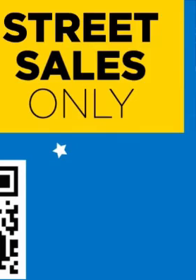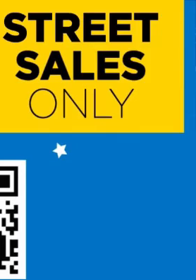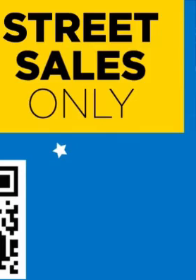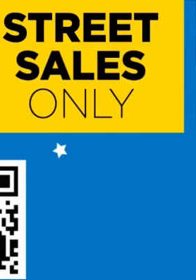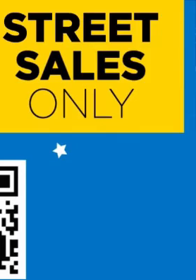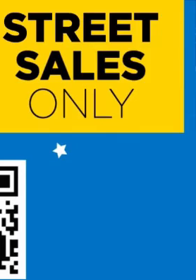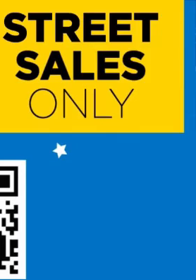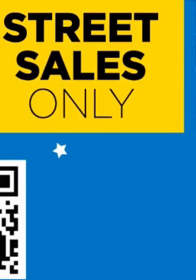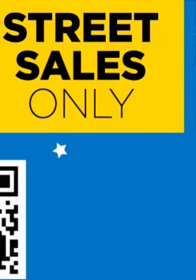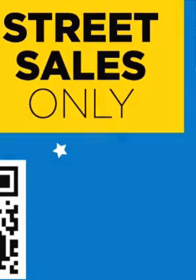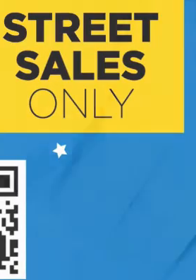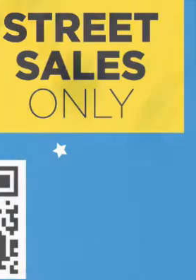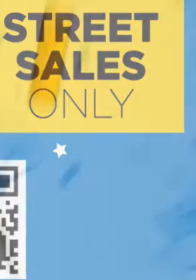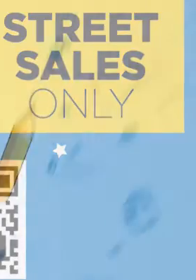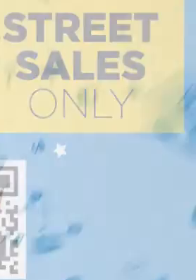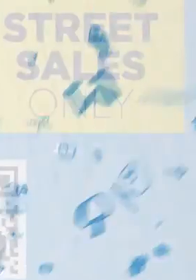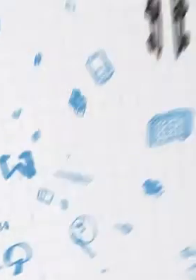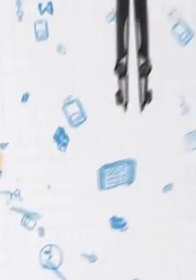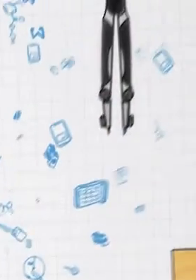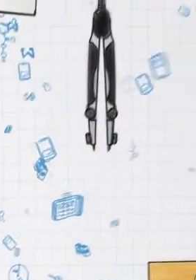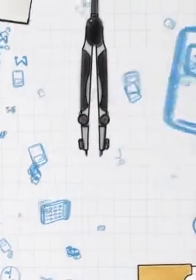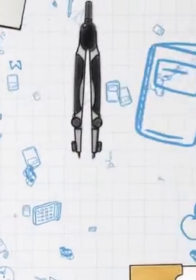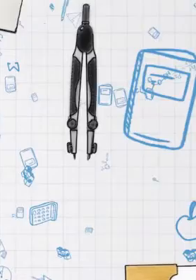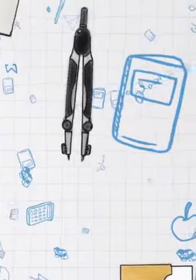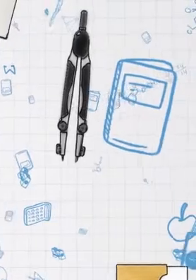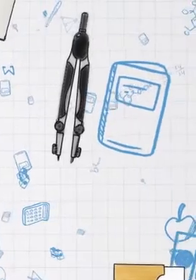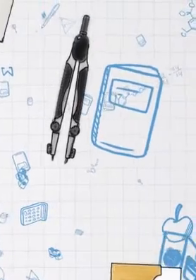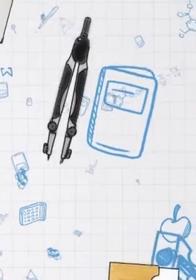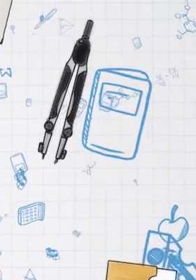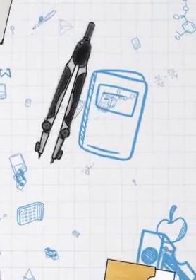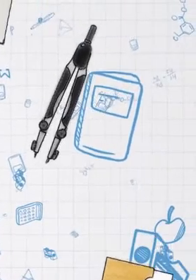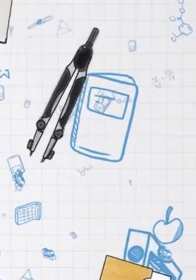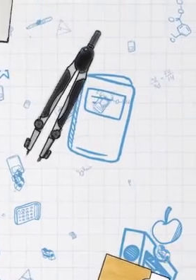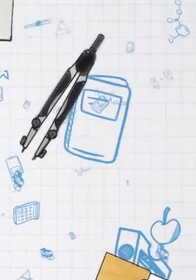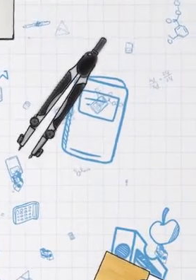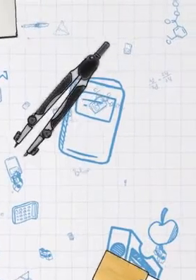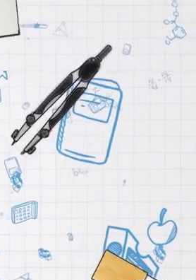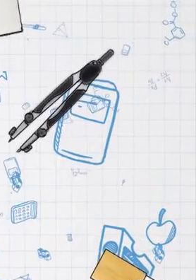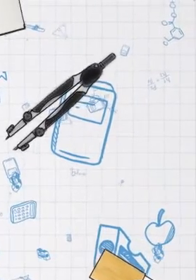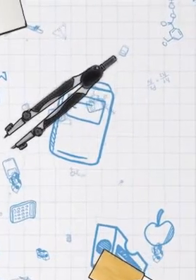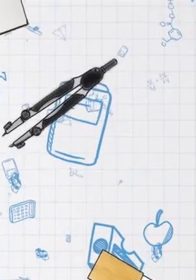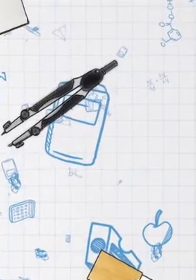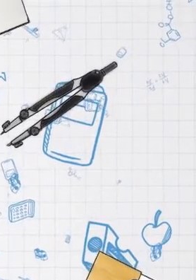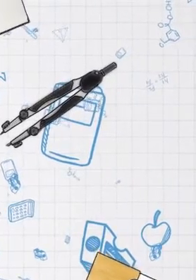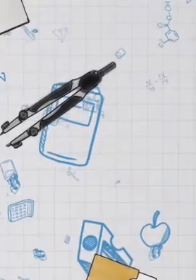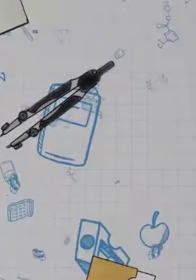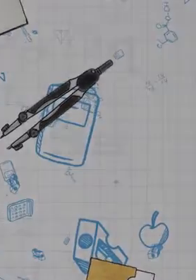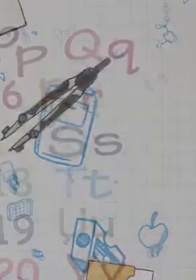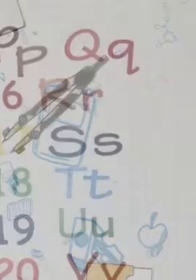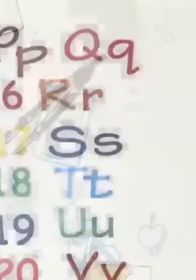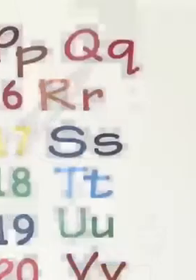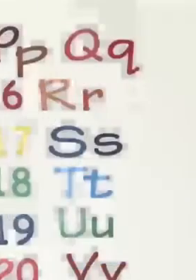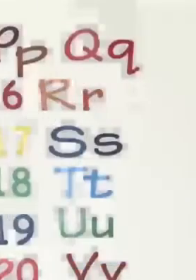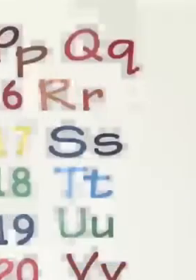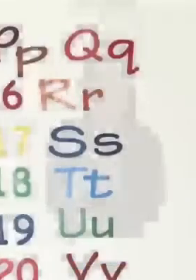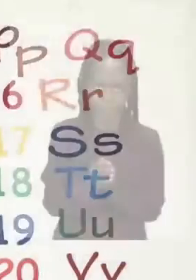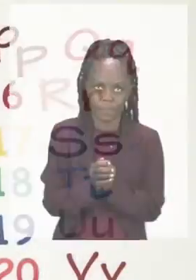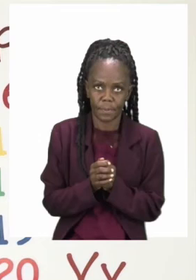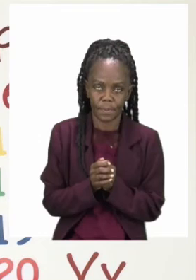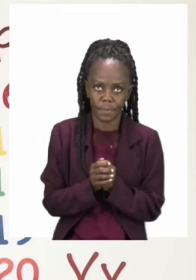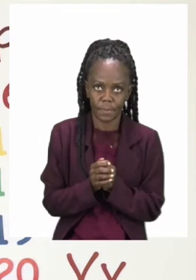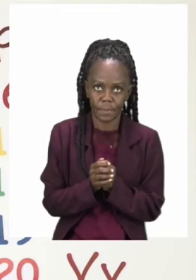hands. So now we're going to sing If You're Happy and You Know It, clap your hands. Okay, so Are you ready? I'm ready. Are you ready? I am ready. Are